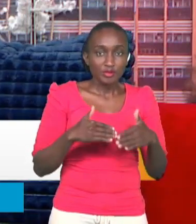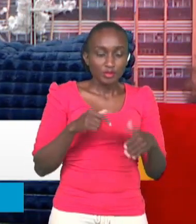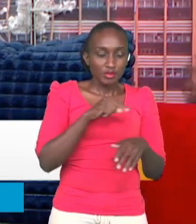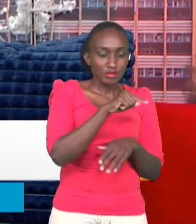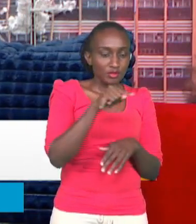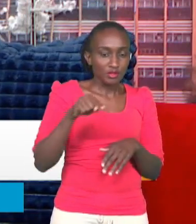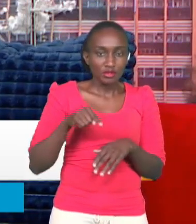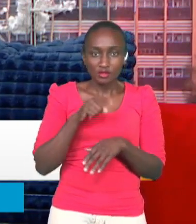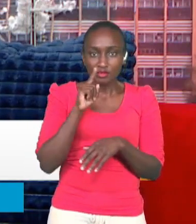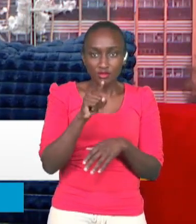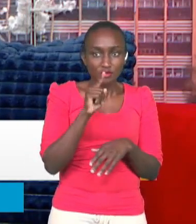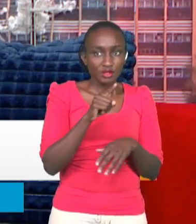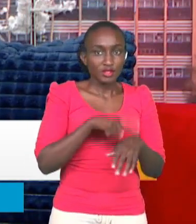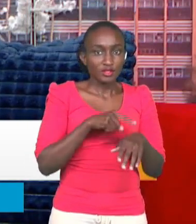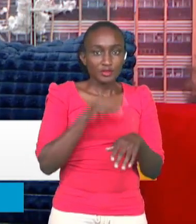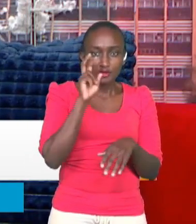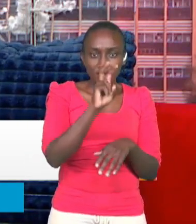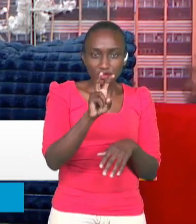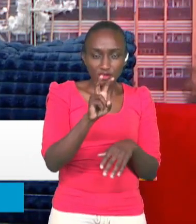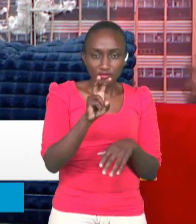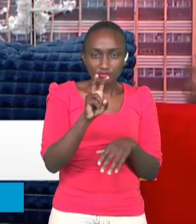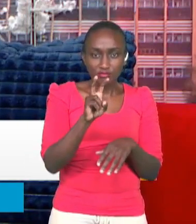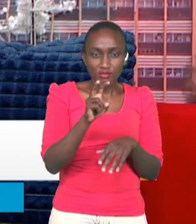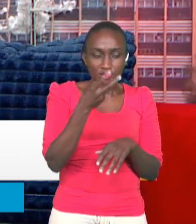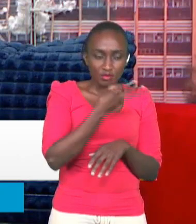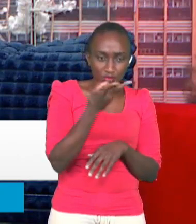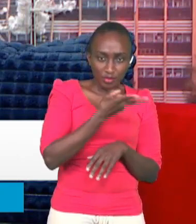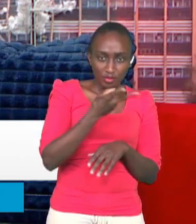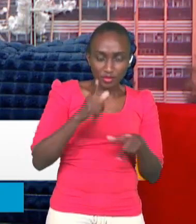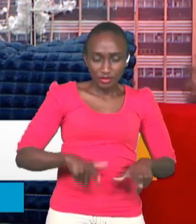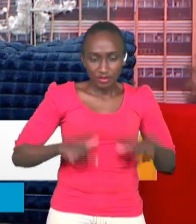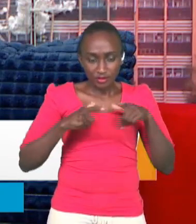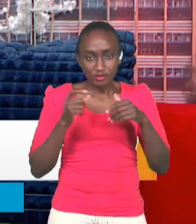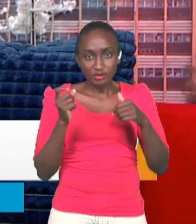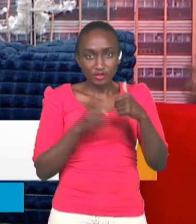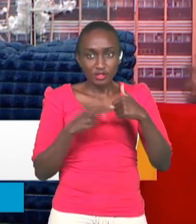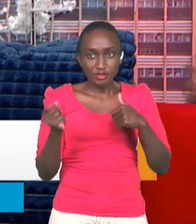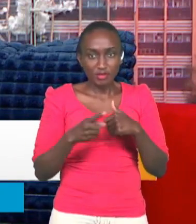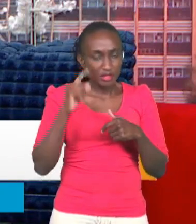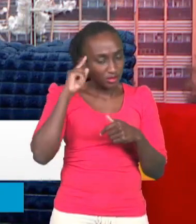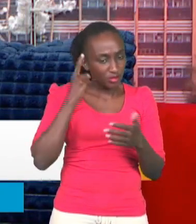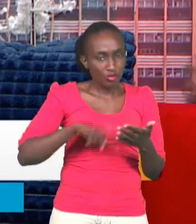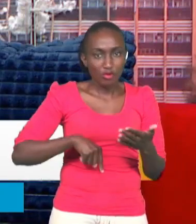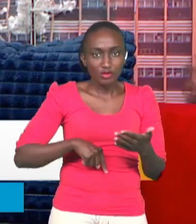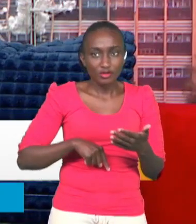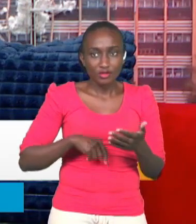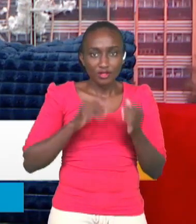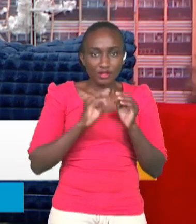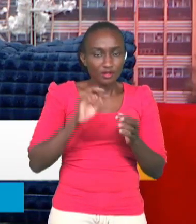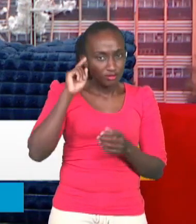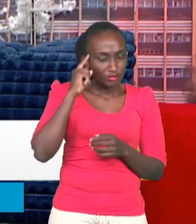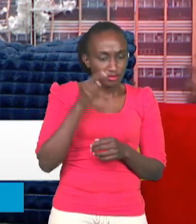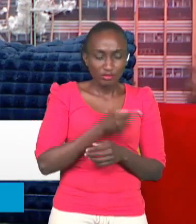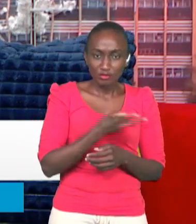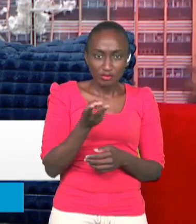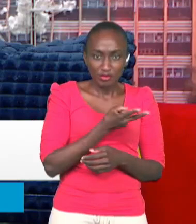you, when they were seeing the two of you living in that setting for 6 months, what did they think of it? Okay. If they thought of you as